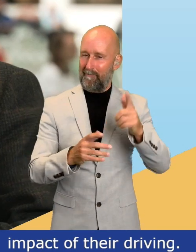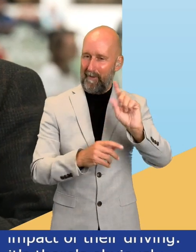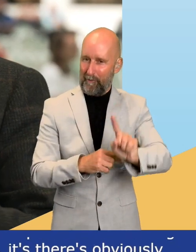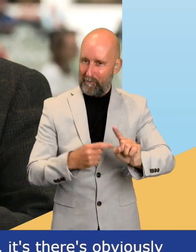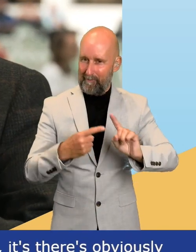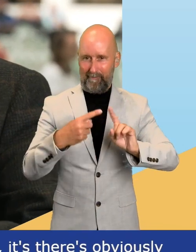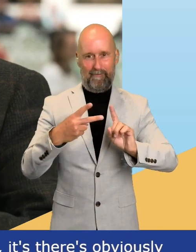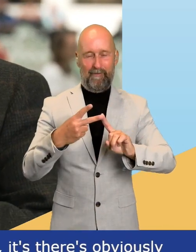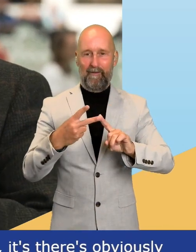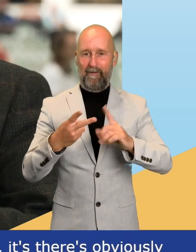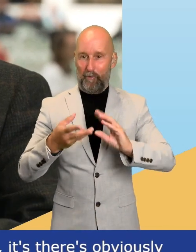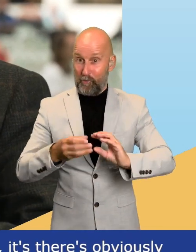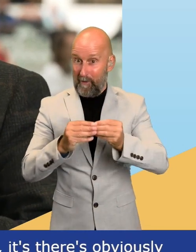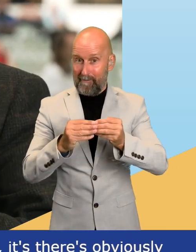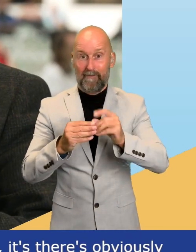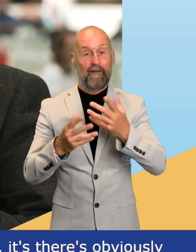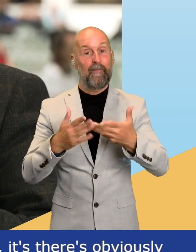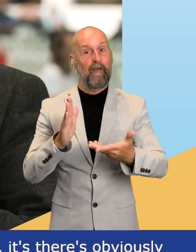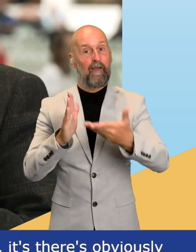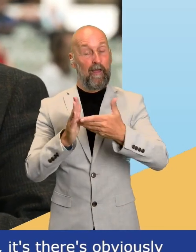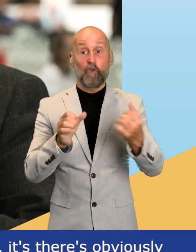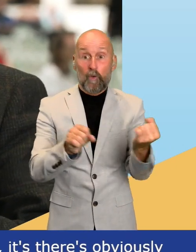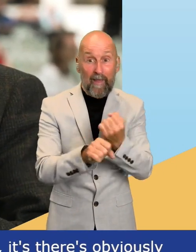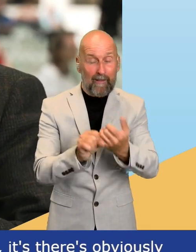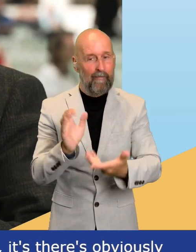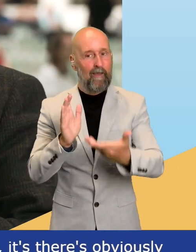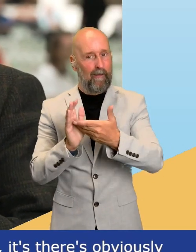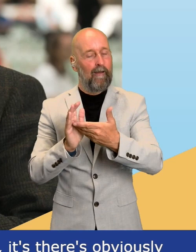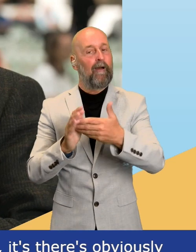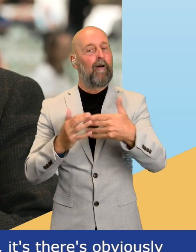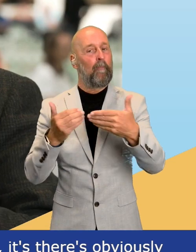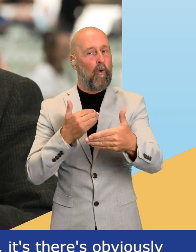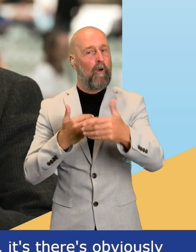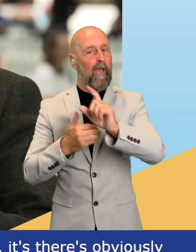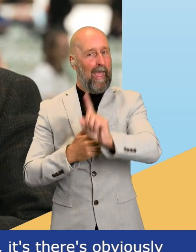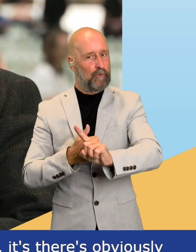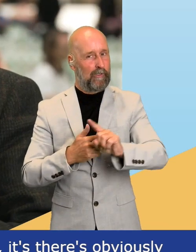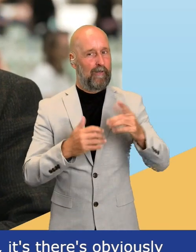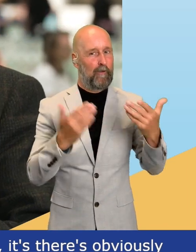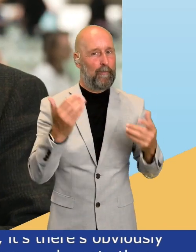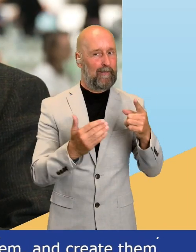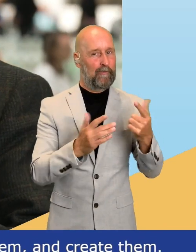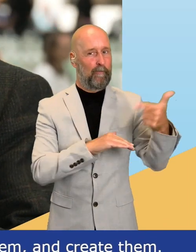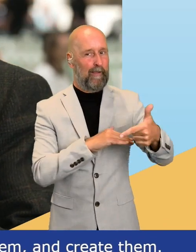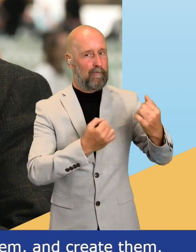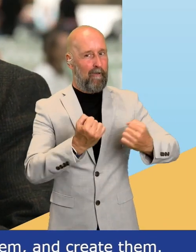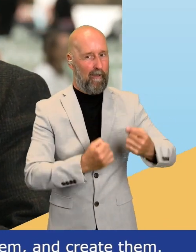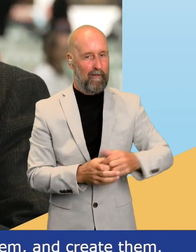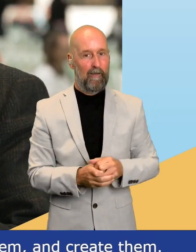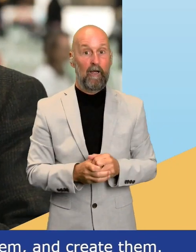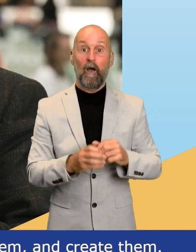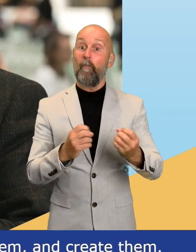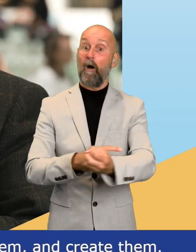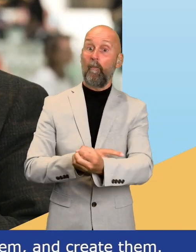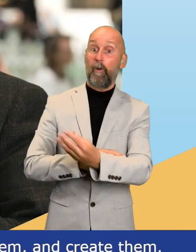them. There is, you know, they are more energy intensive to make than conventional cars. But in terms of local air pollution, obviously, it's a